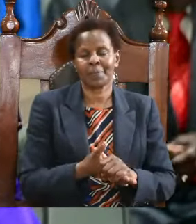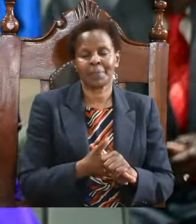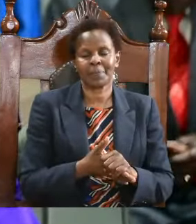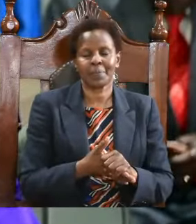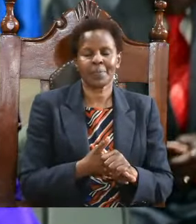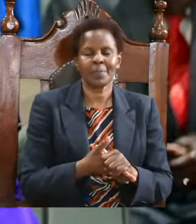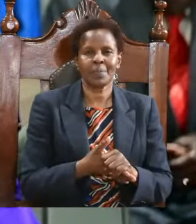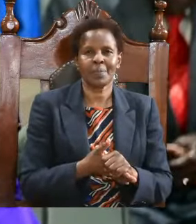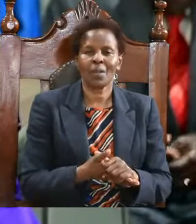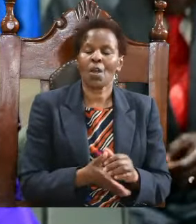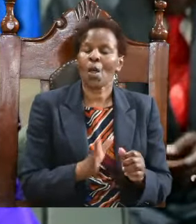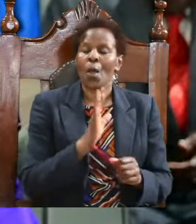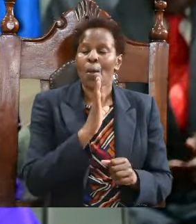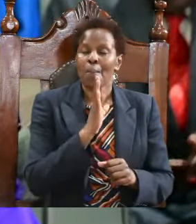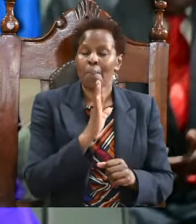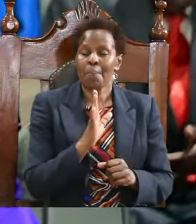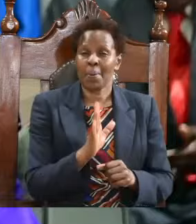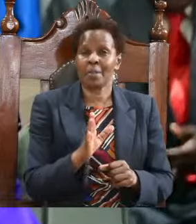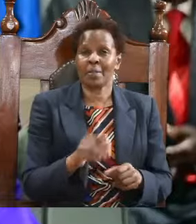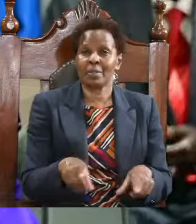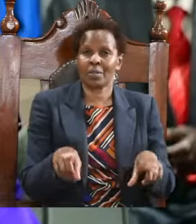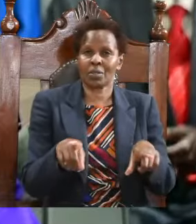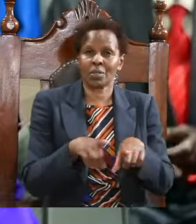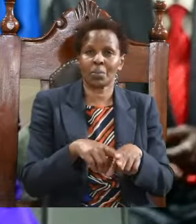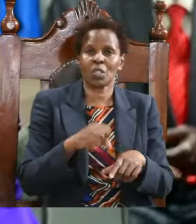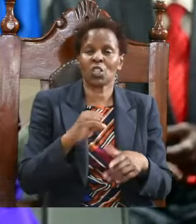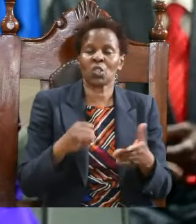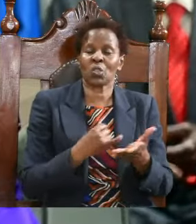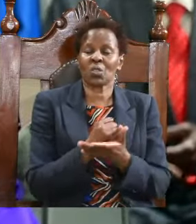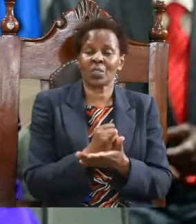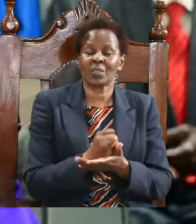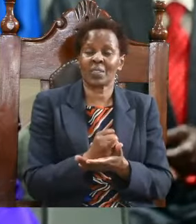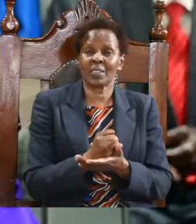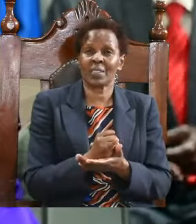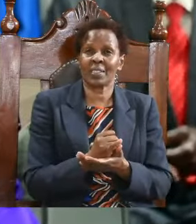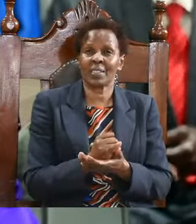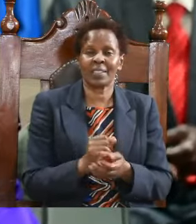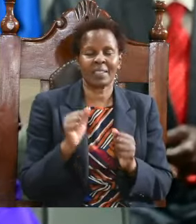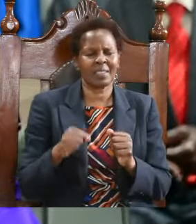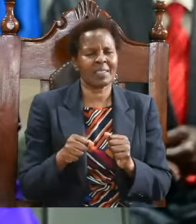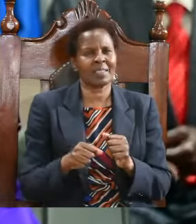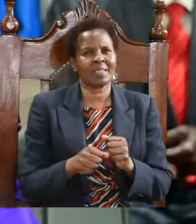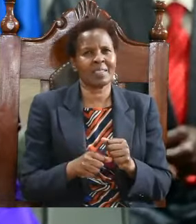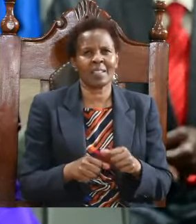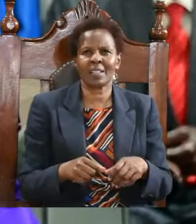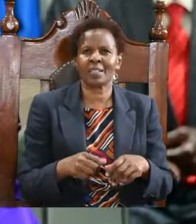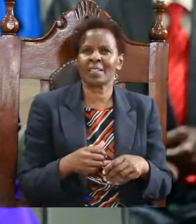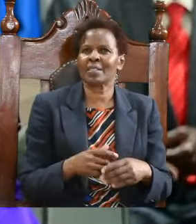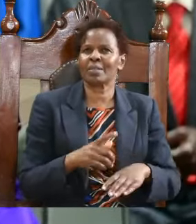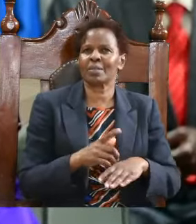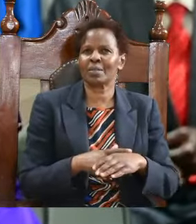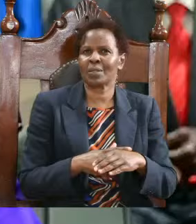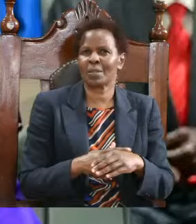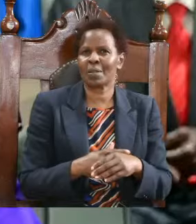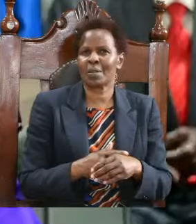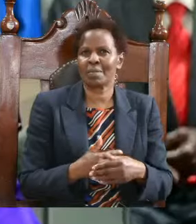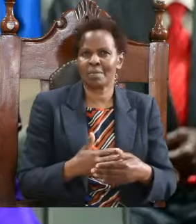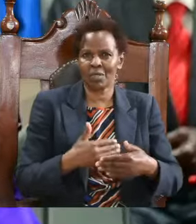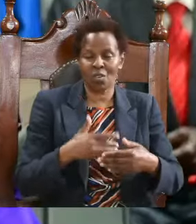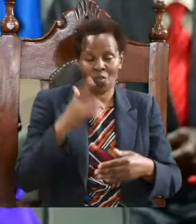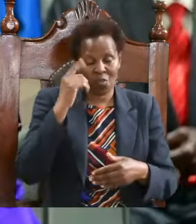be like Joshua. Be like Joshua. Yes, he is coming to an end of his life. But he